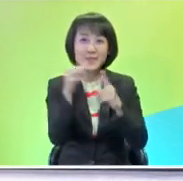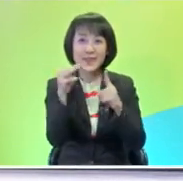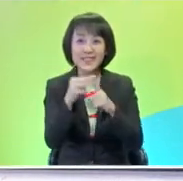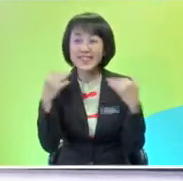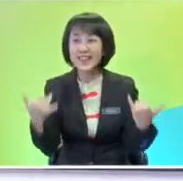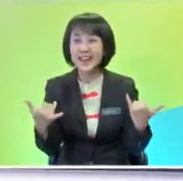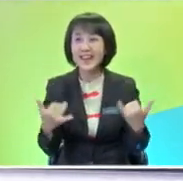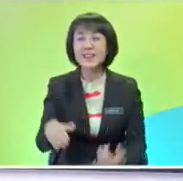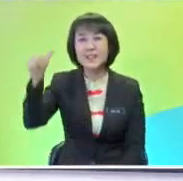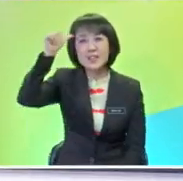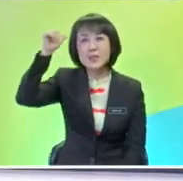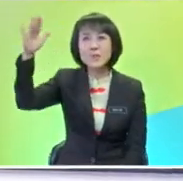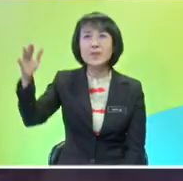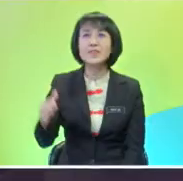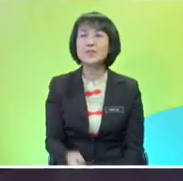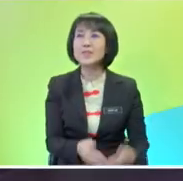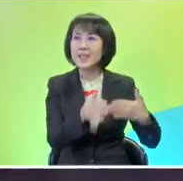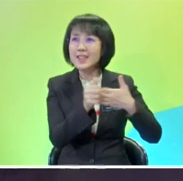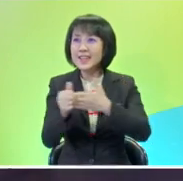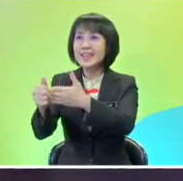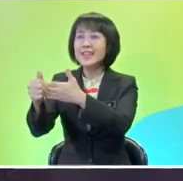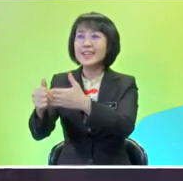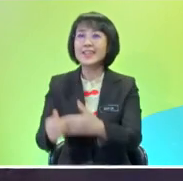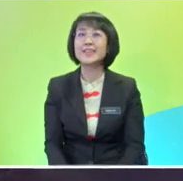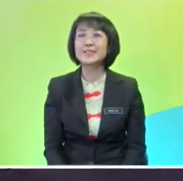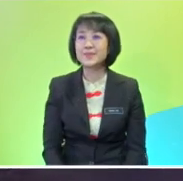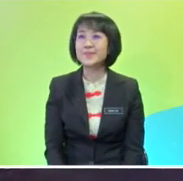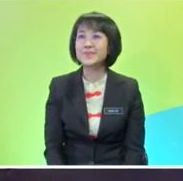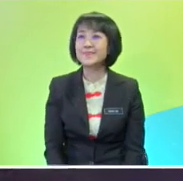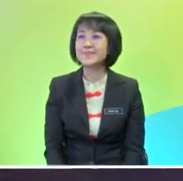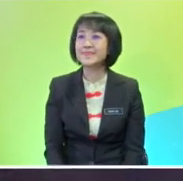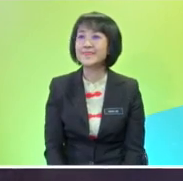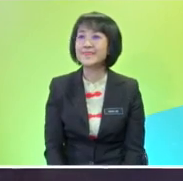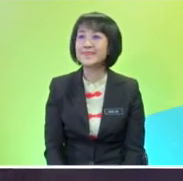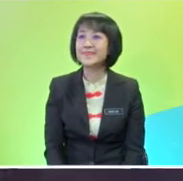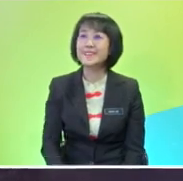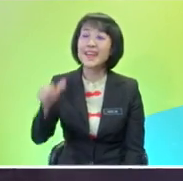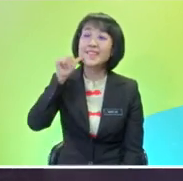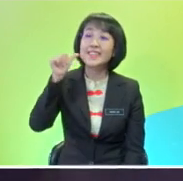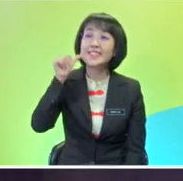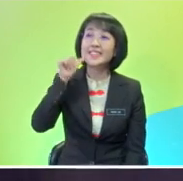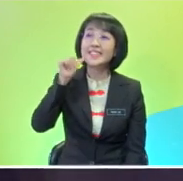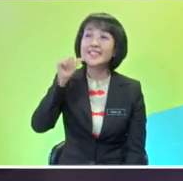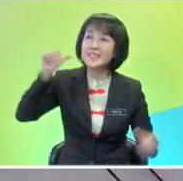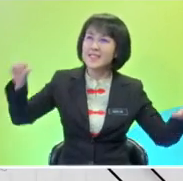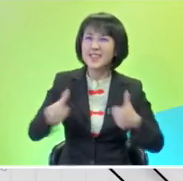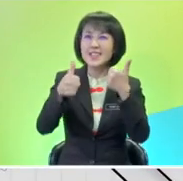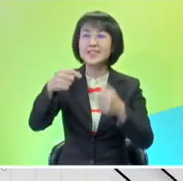like Team Man is in the lead. Okay, girls. Irene has raised the hand. Okay, go ahead, Irene. Challenge